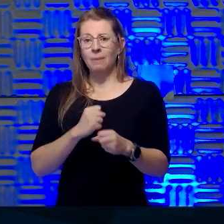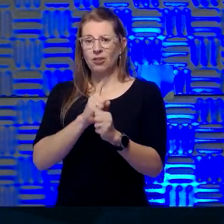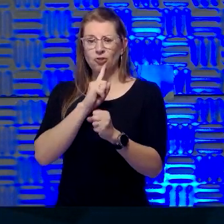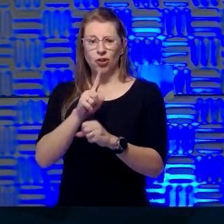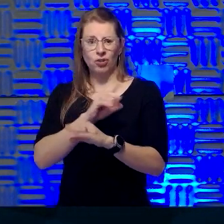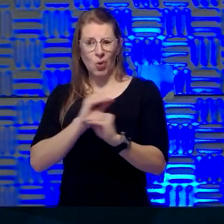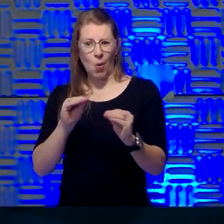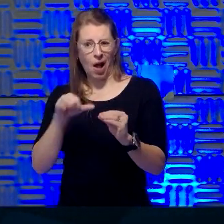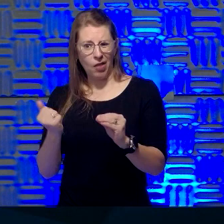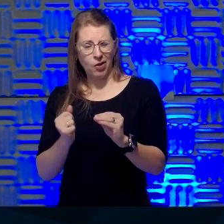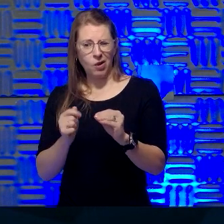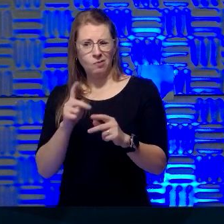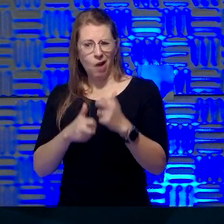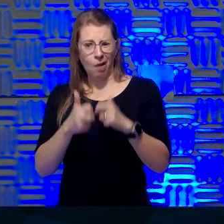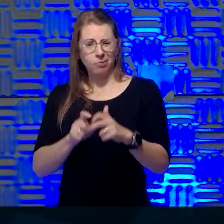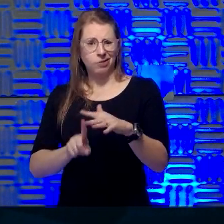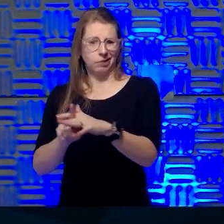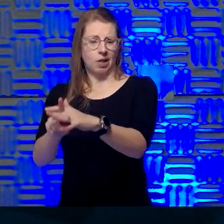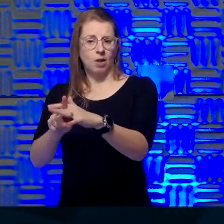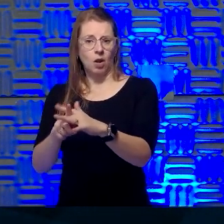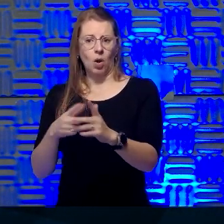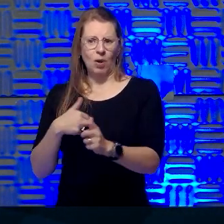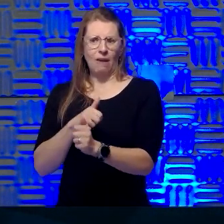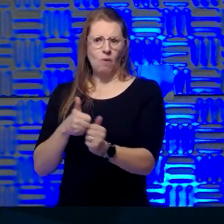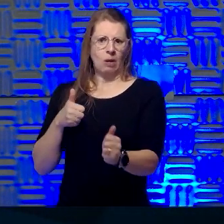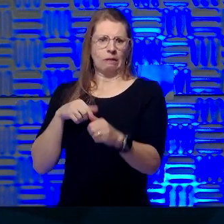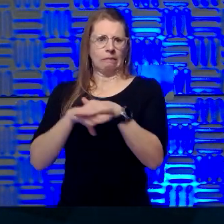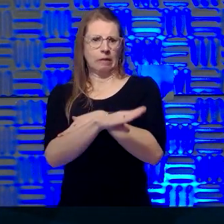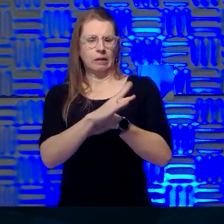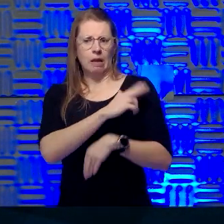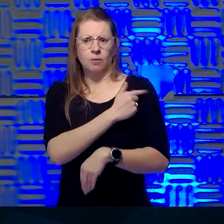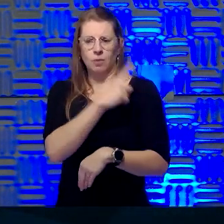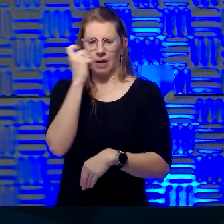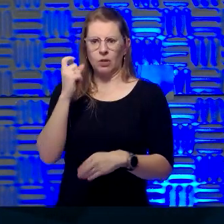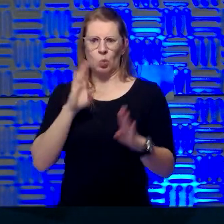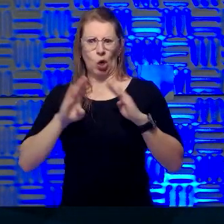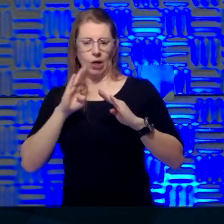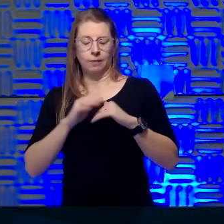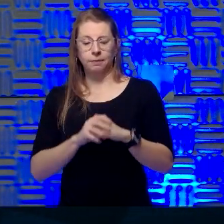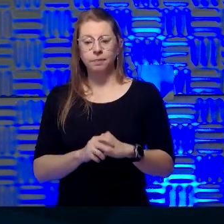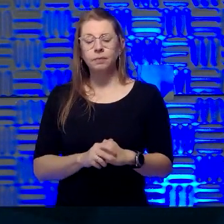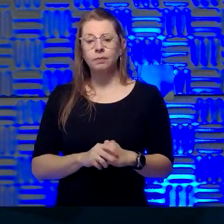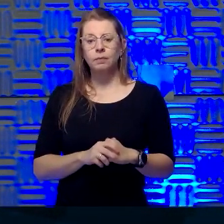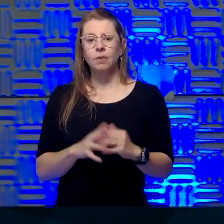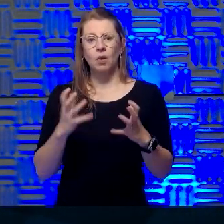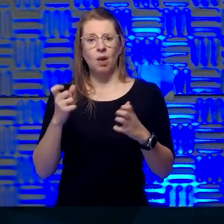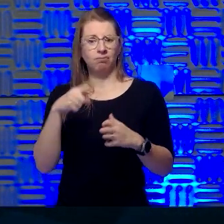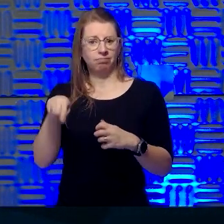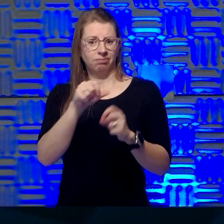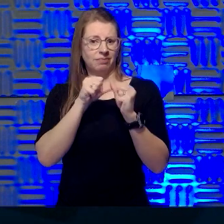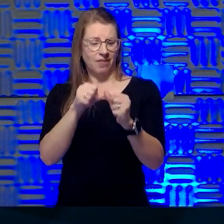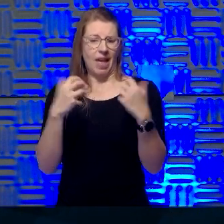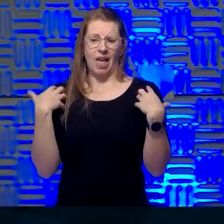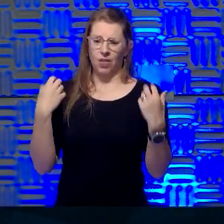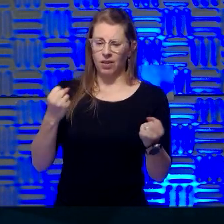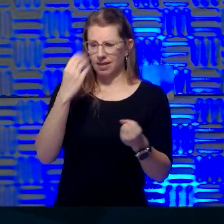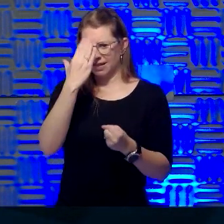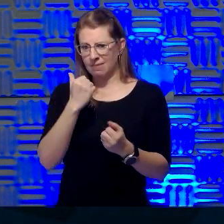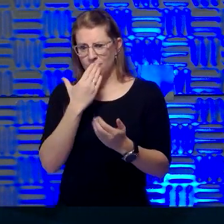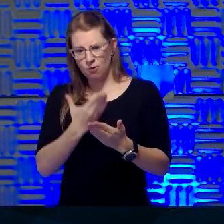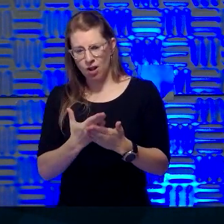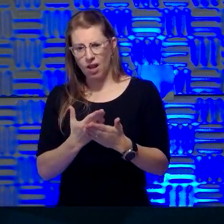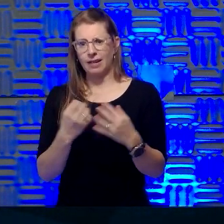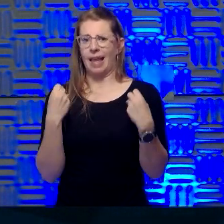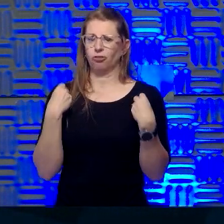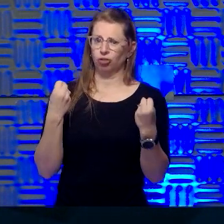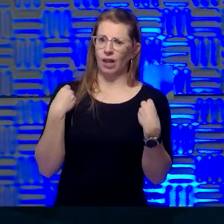occurred because we're avoiding it because of our worry. So, and everyone just continue to be just healthy, sleeping good and